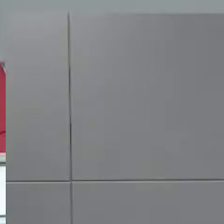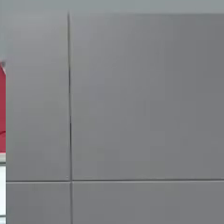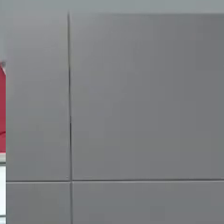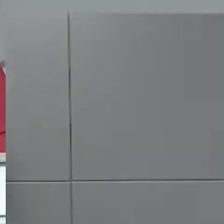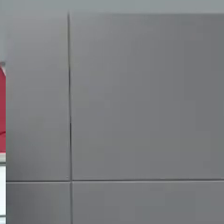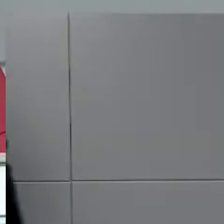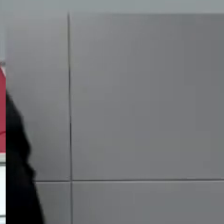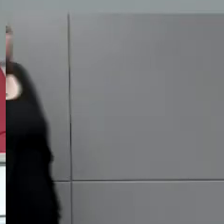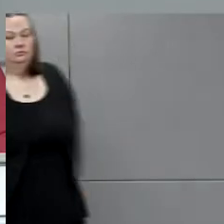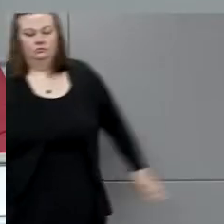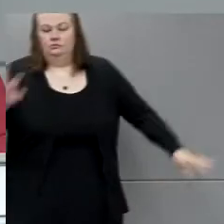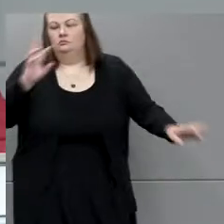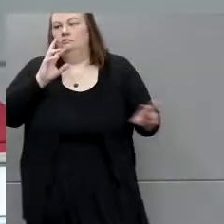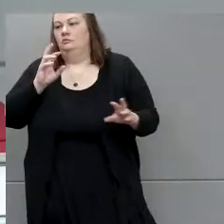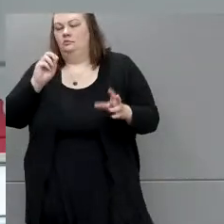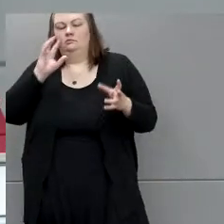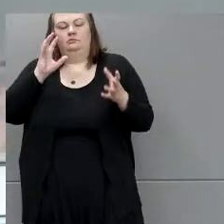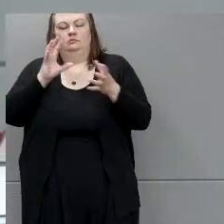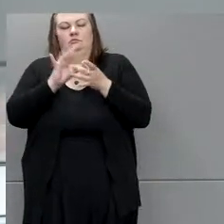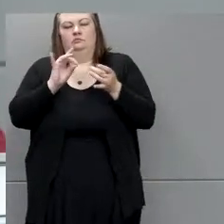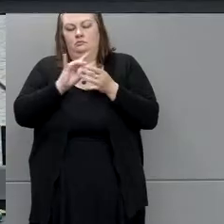Restate the motion, please.